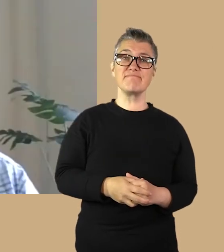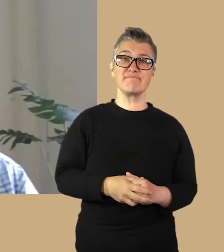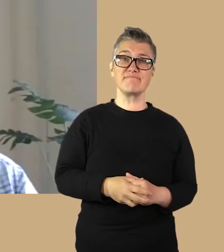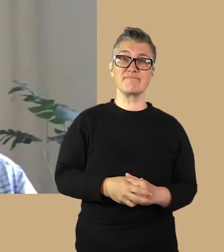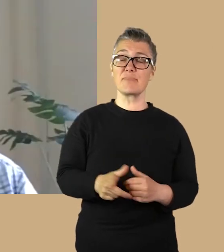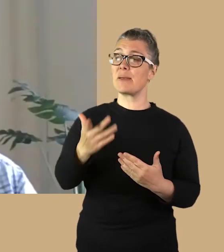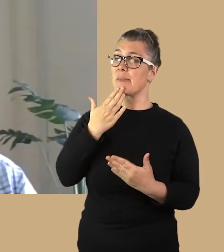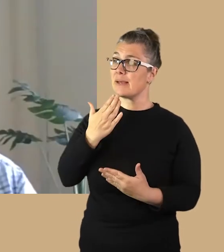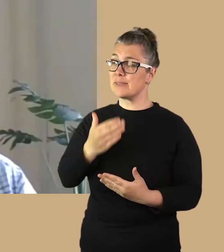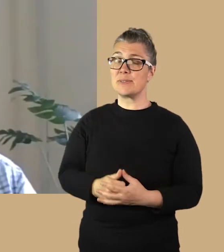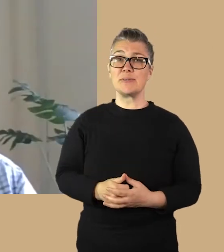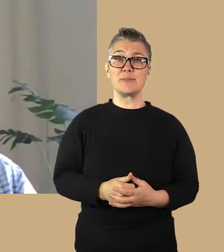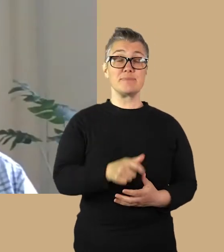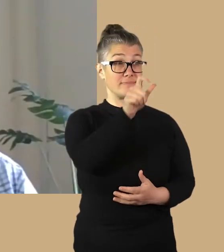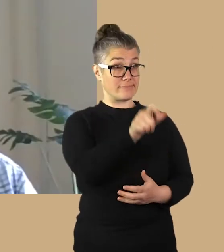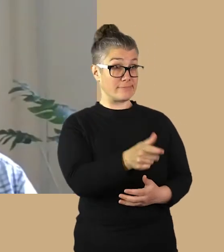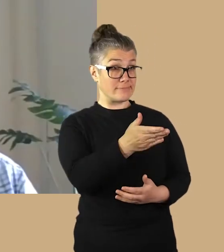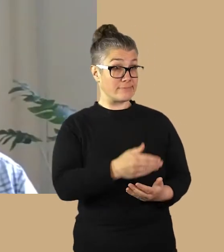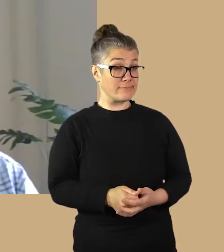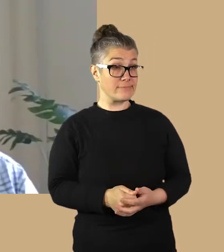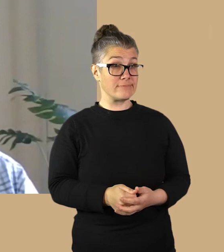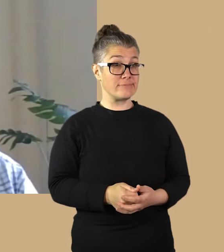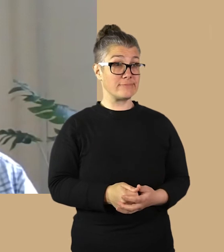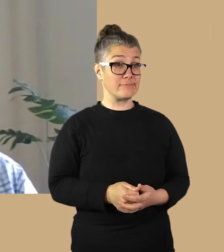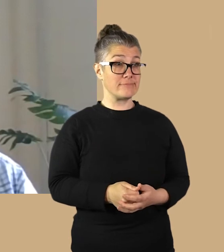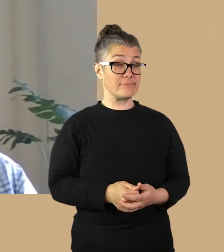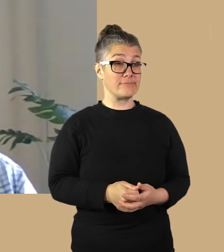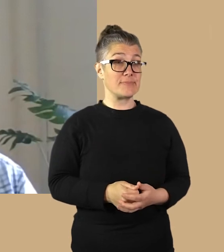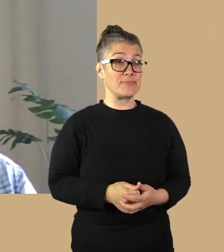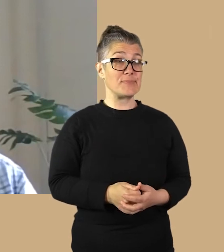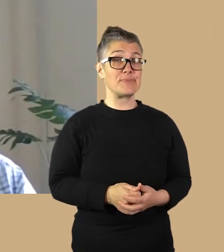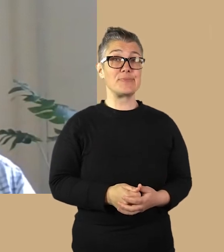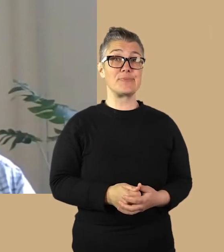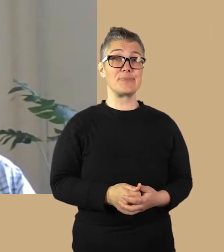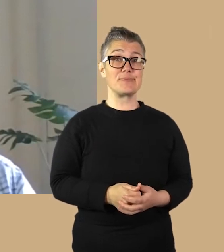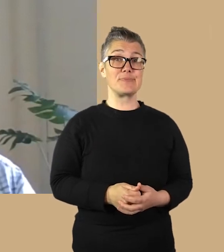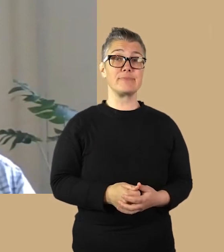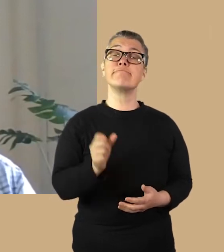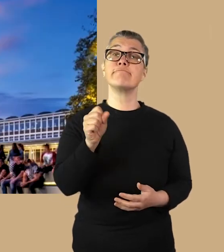Eileen. Yeah. Thank you very much. Cecilio, do you have anything to say?